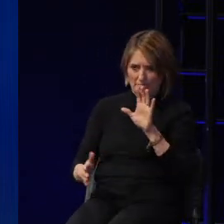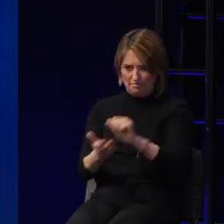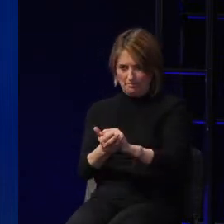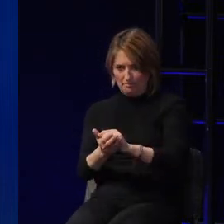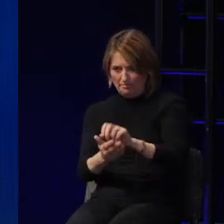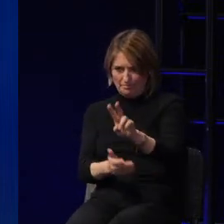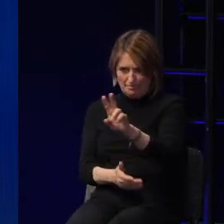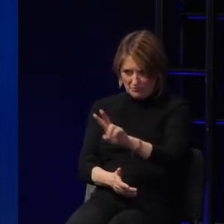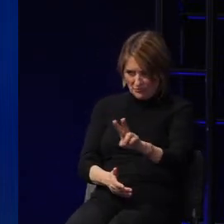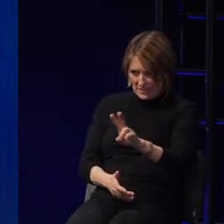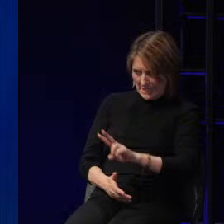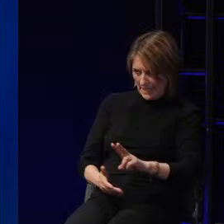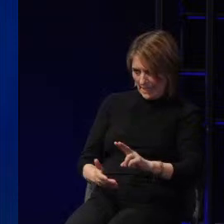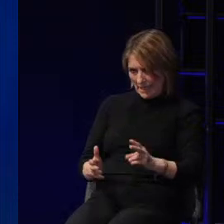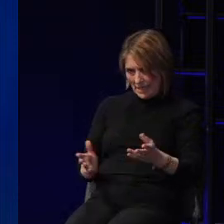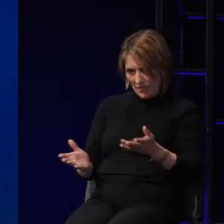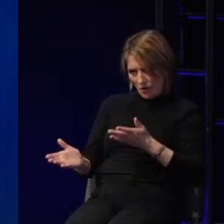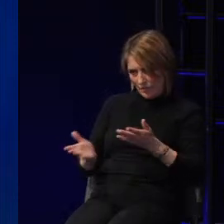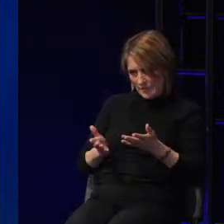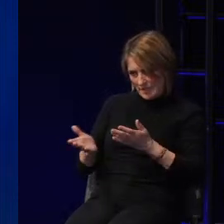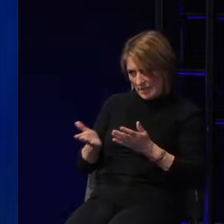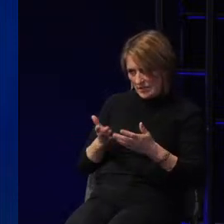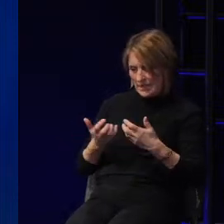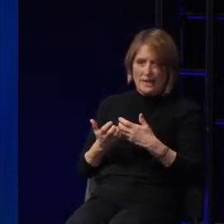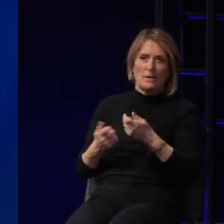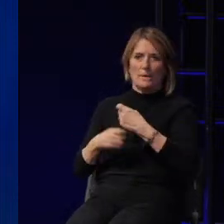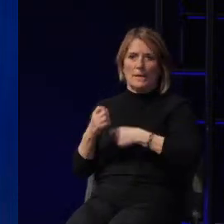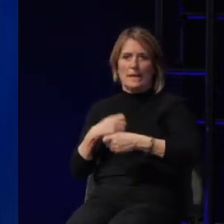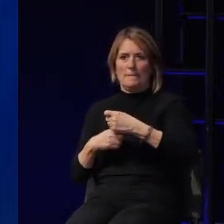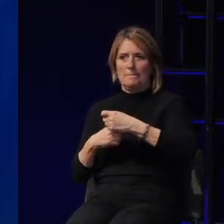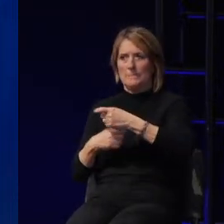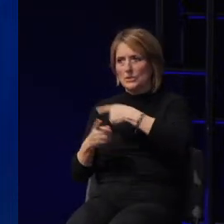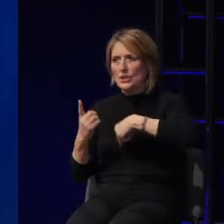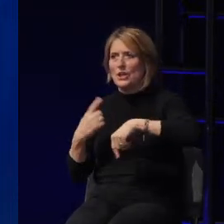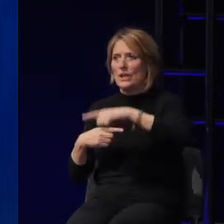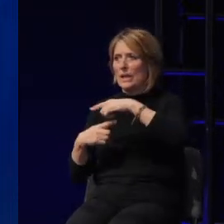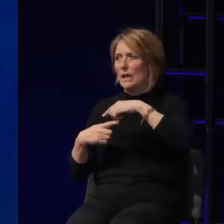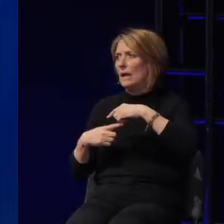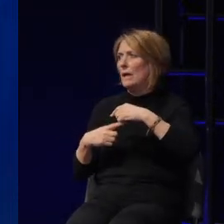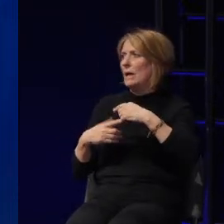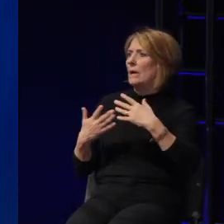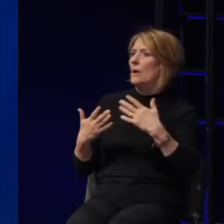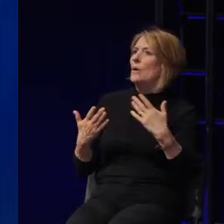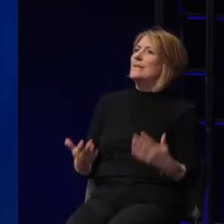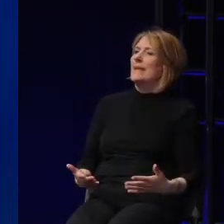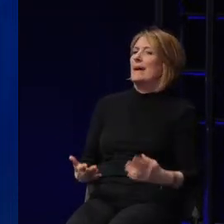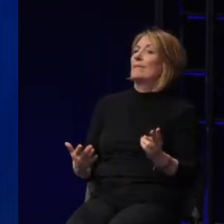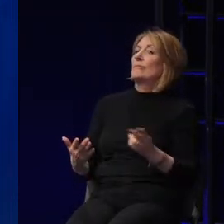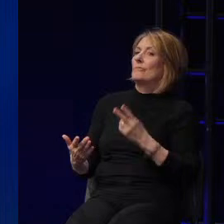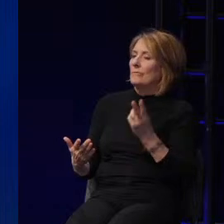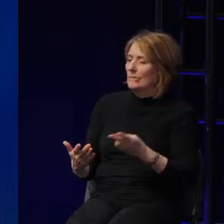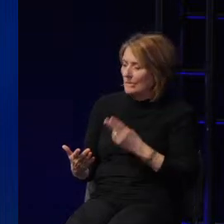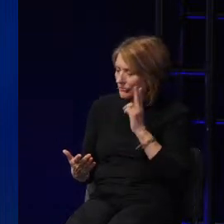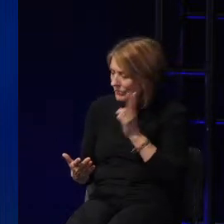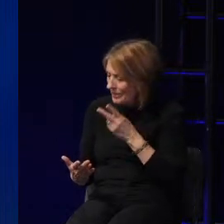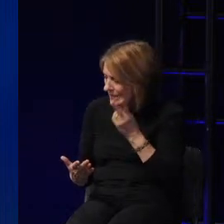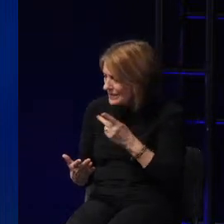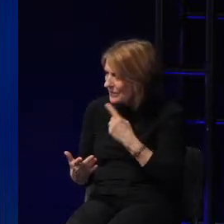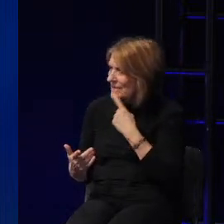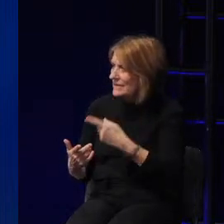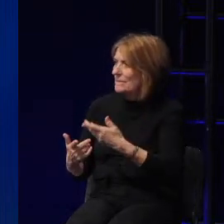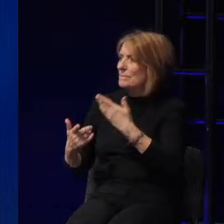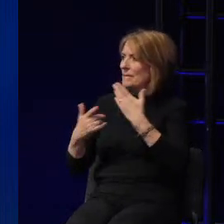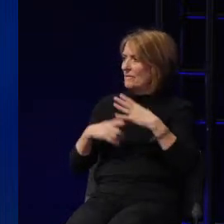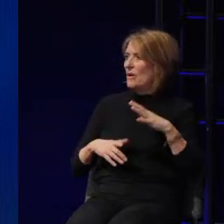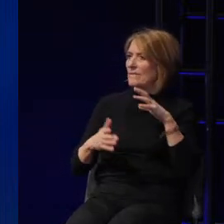reading Yeah. the way a conversation becomes circular and now they're repeating what they've kind of said before and